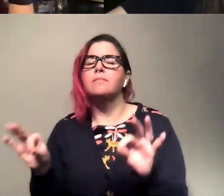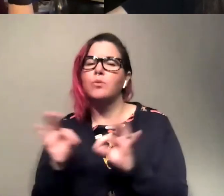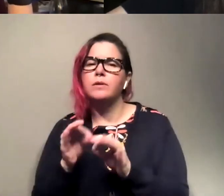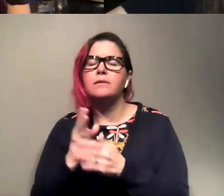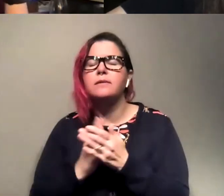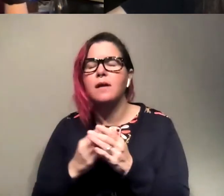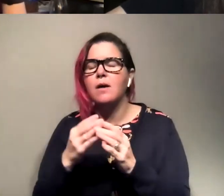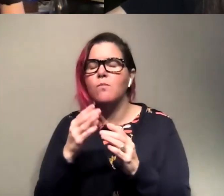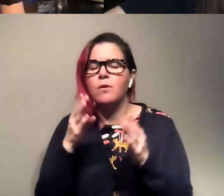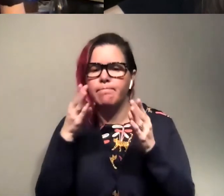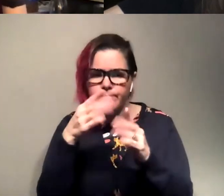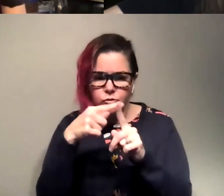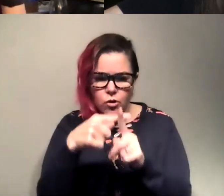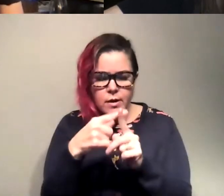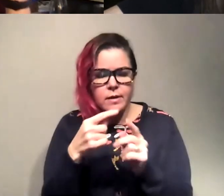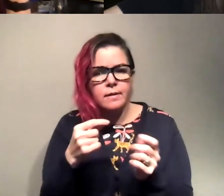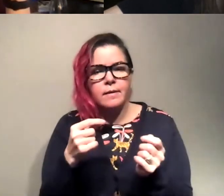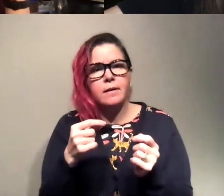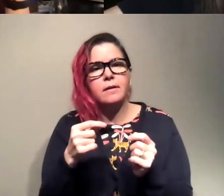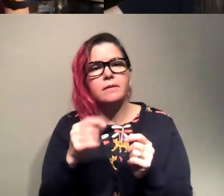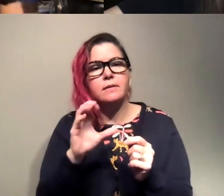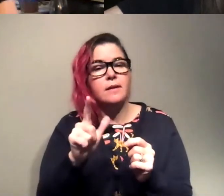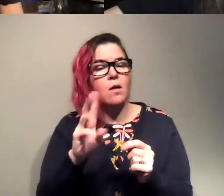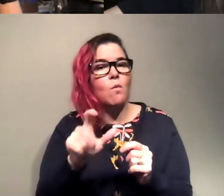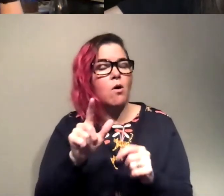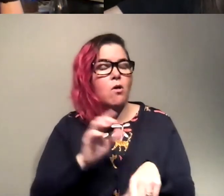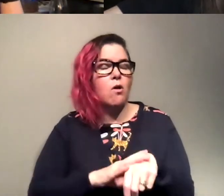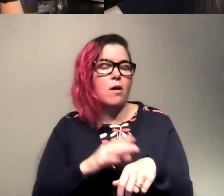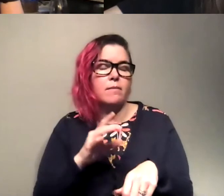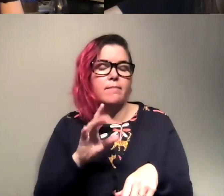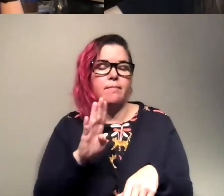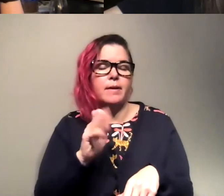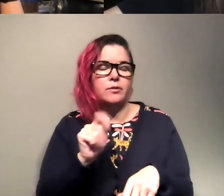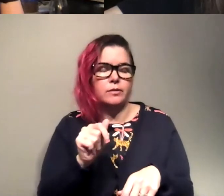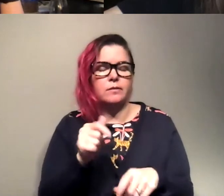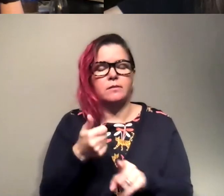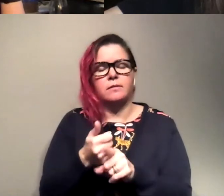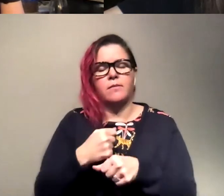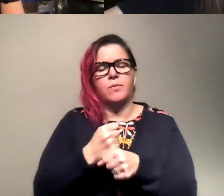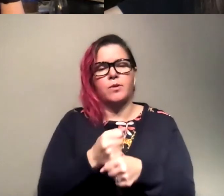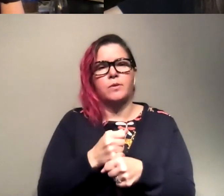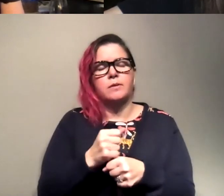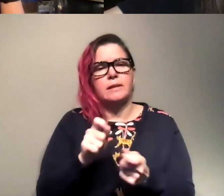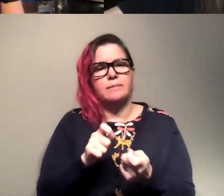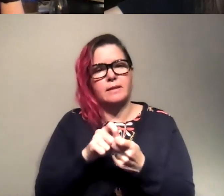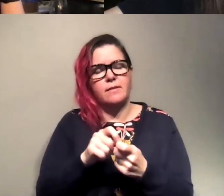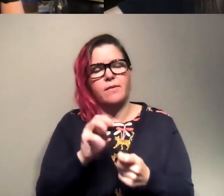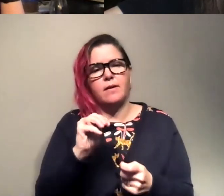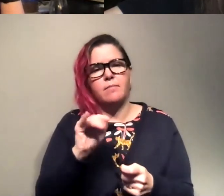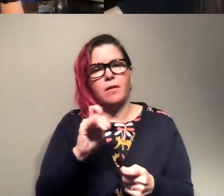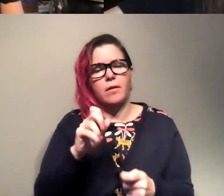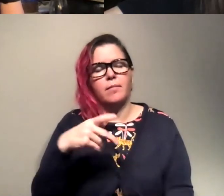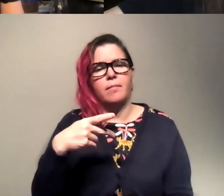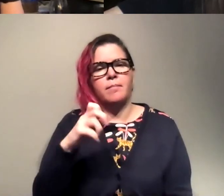target the cell wall of bacteria. So bacteria produce a specific molecule called